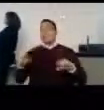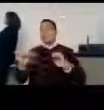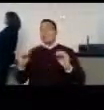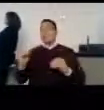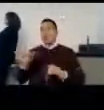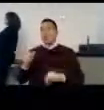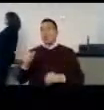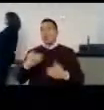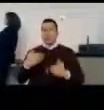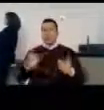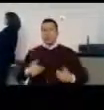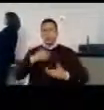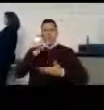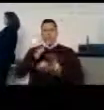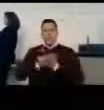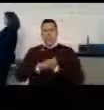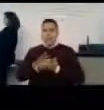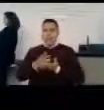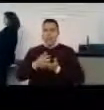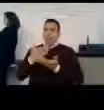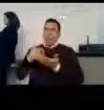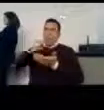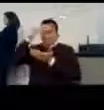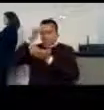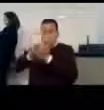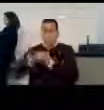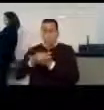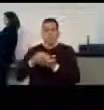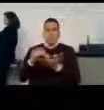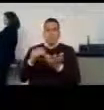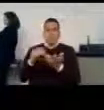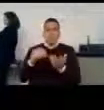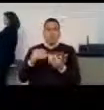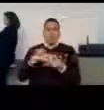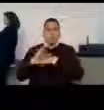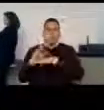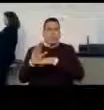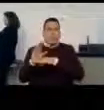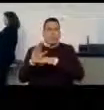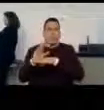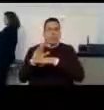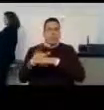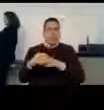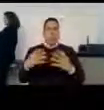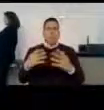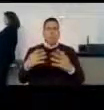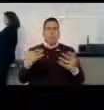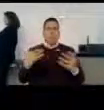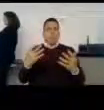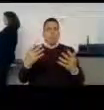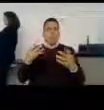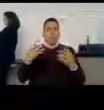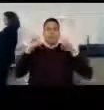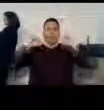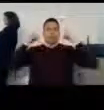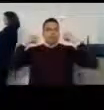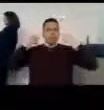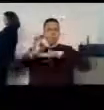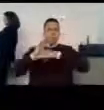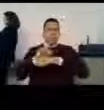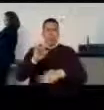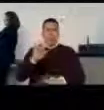in the home. We're wives, we're husbands. We have so much going on. And it's